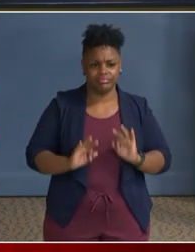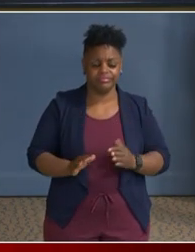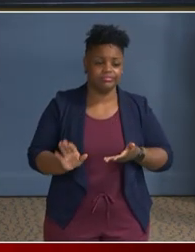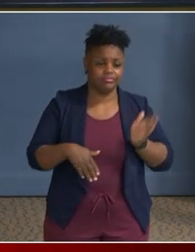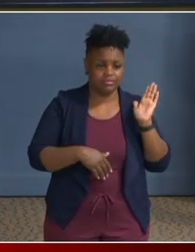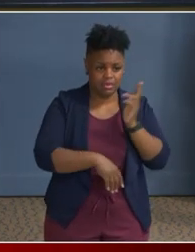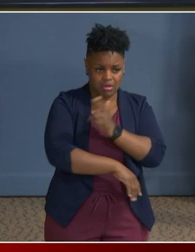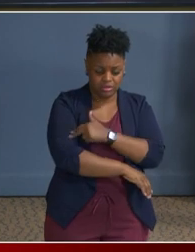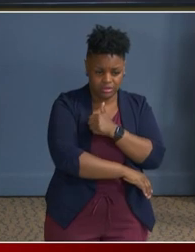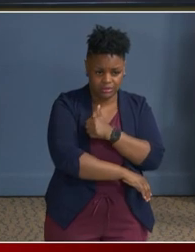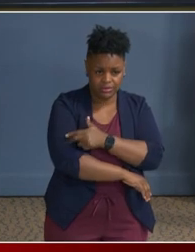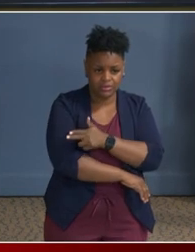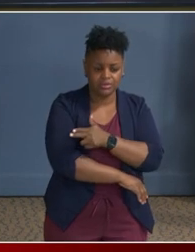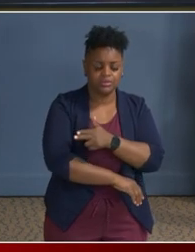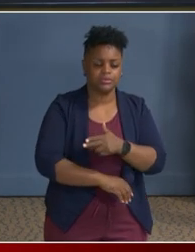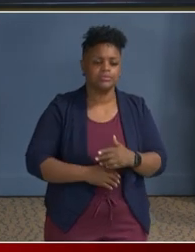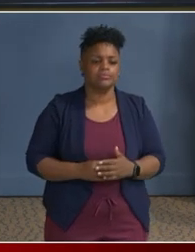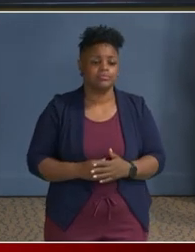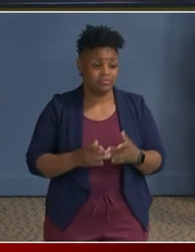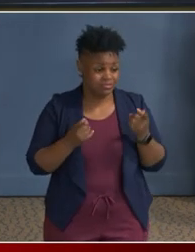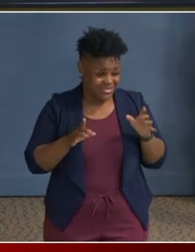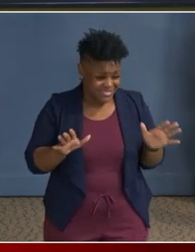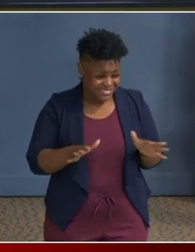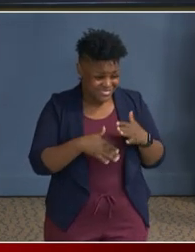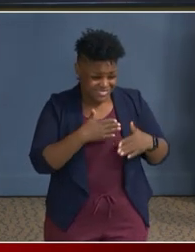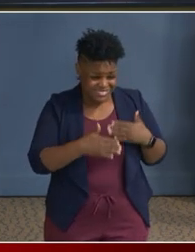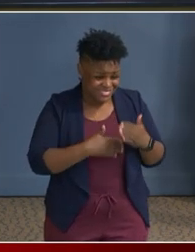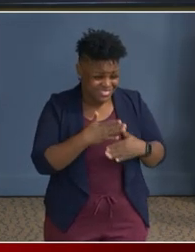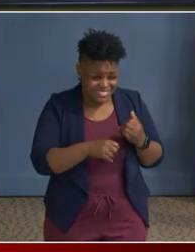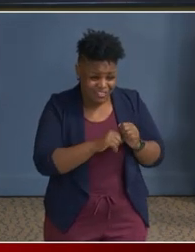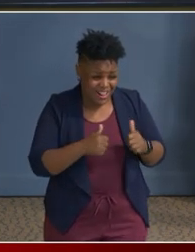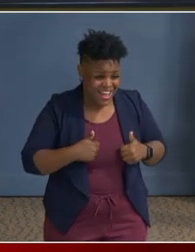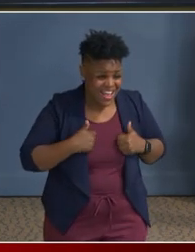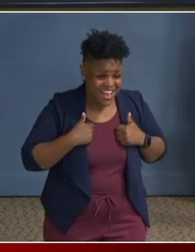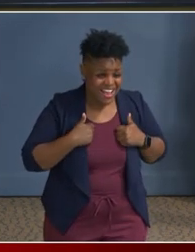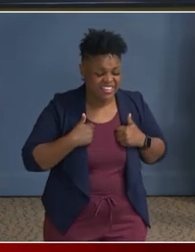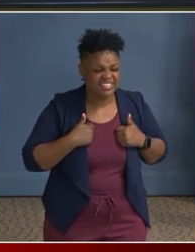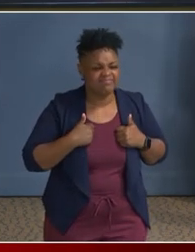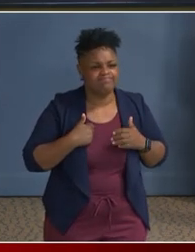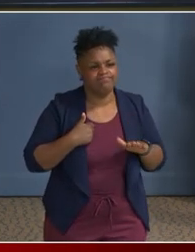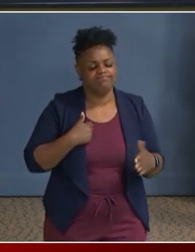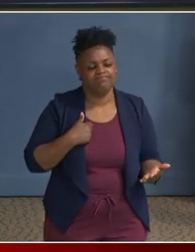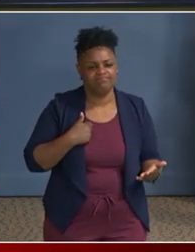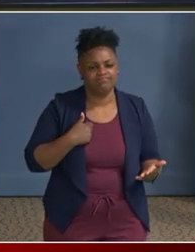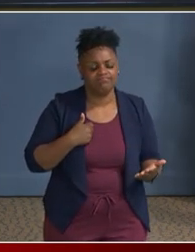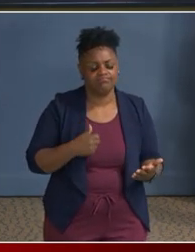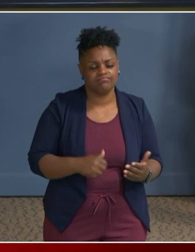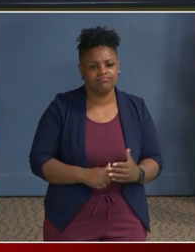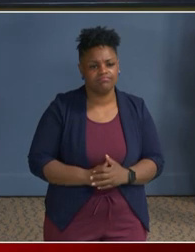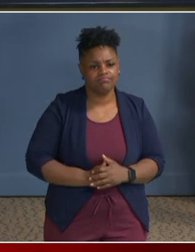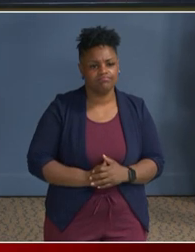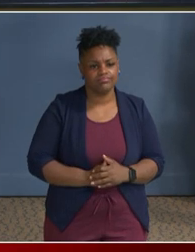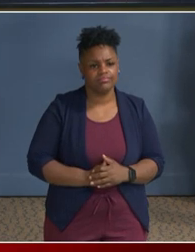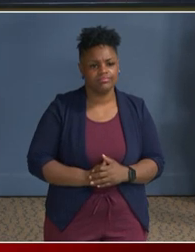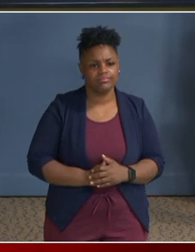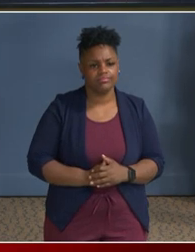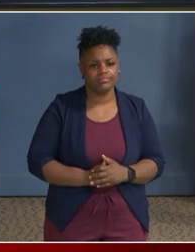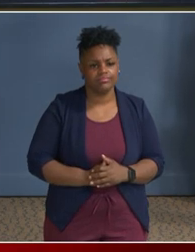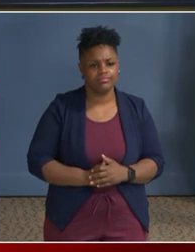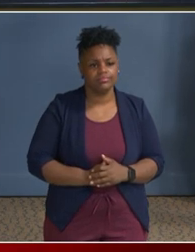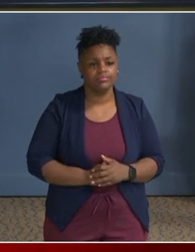local hospital where all life-saving efforts failed, and she was pronounced dead. She has been identified as a